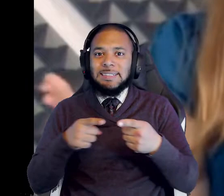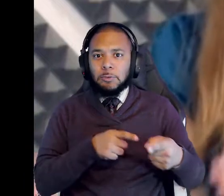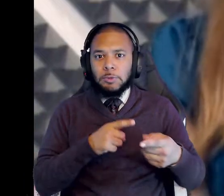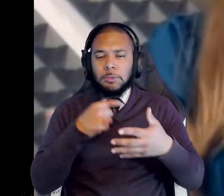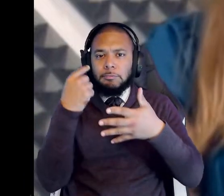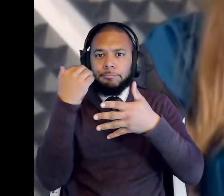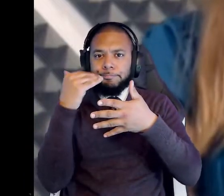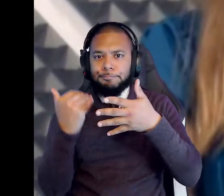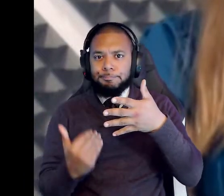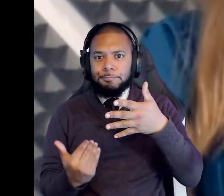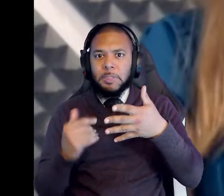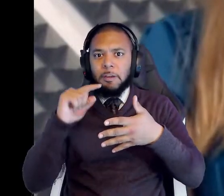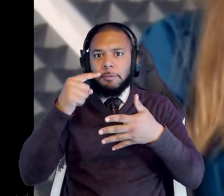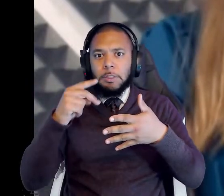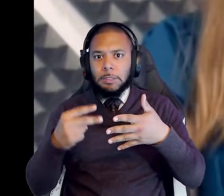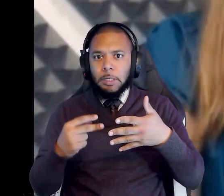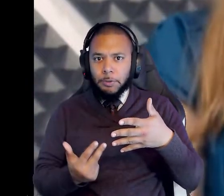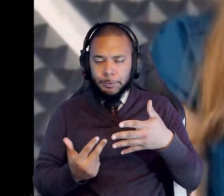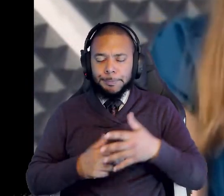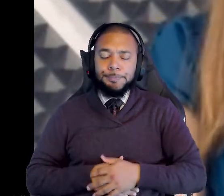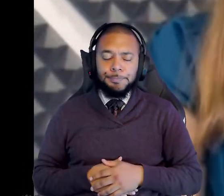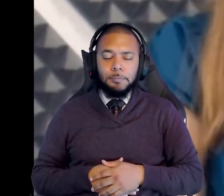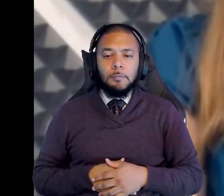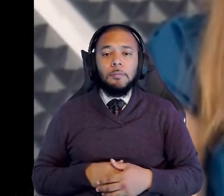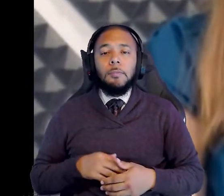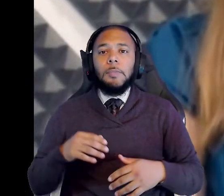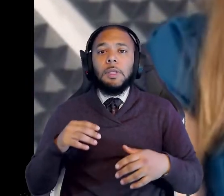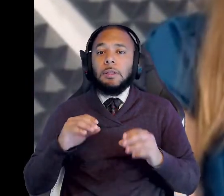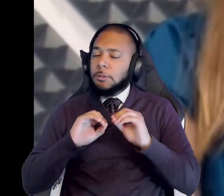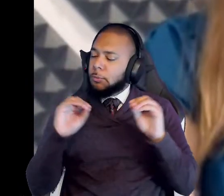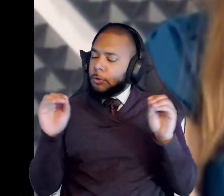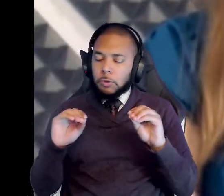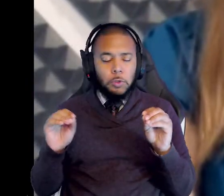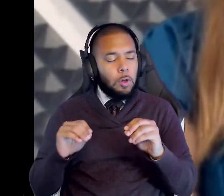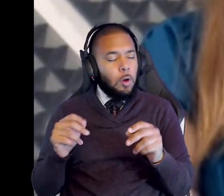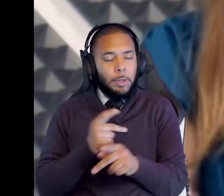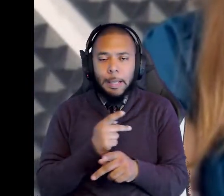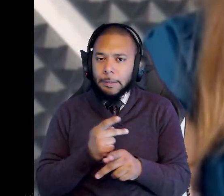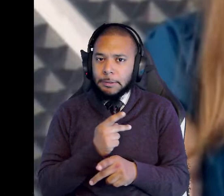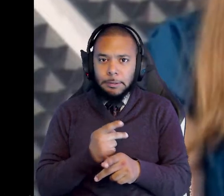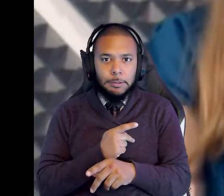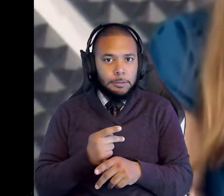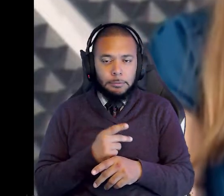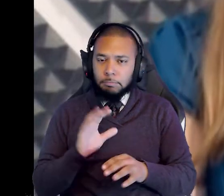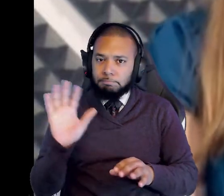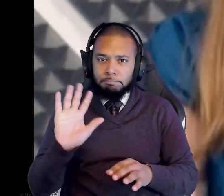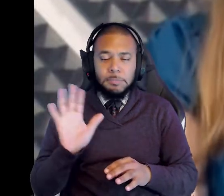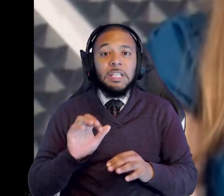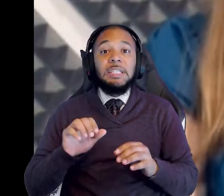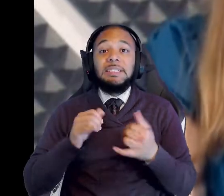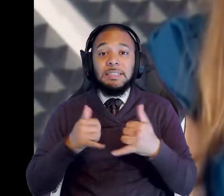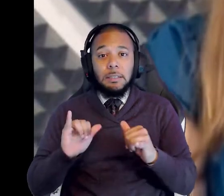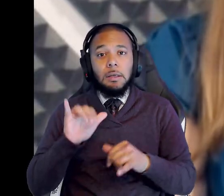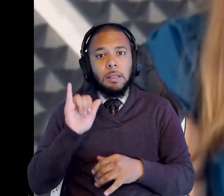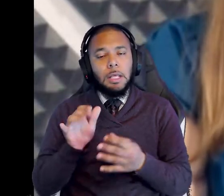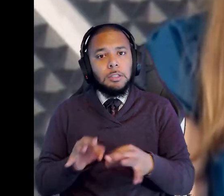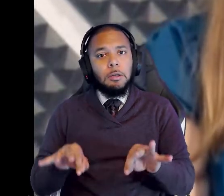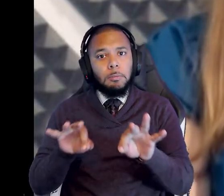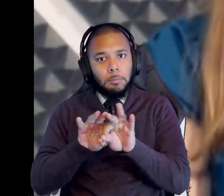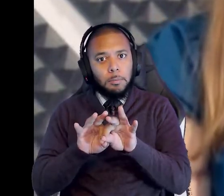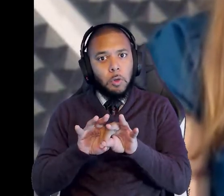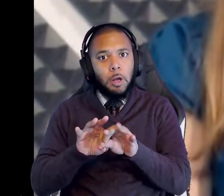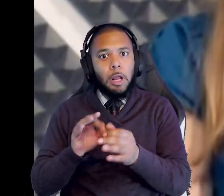right after another. And although there was no computation based on it, it's considered an important step in the history